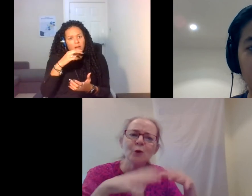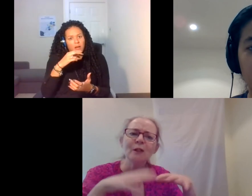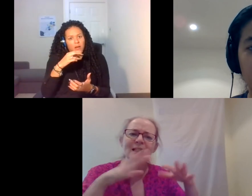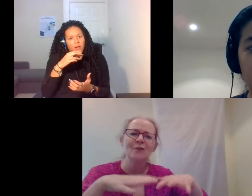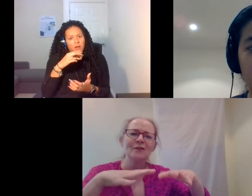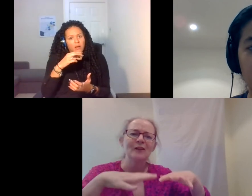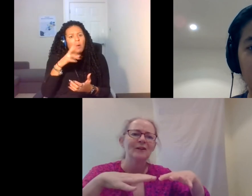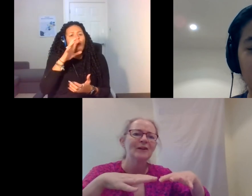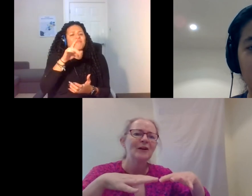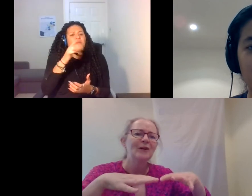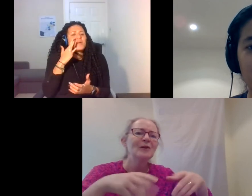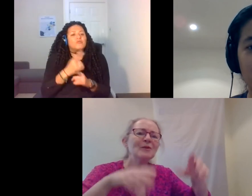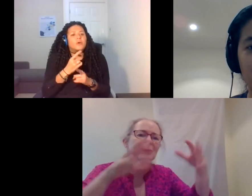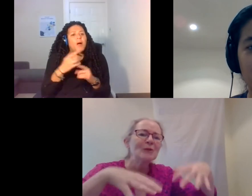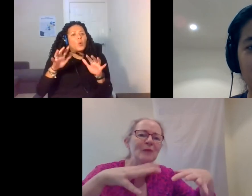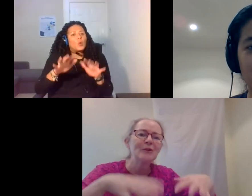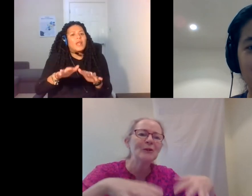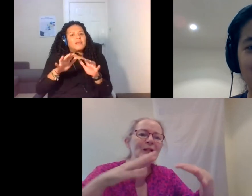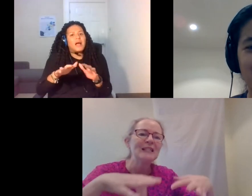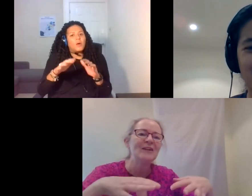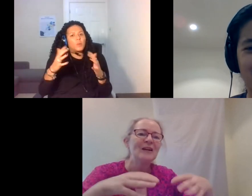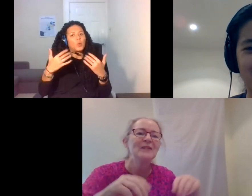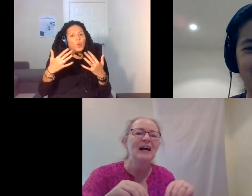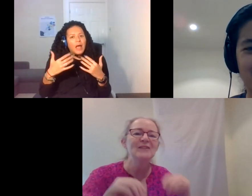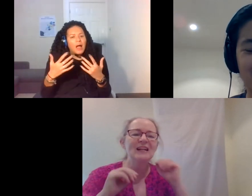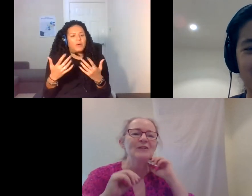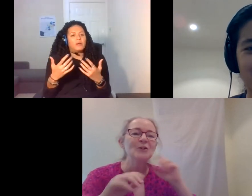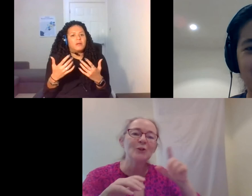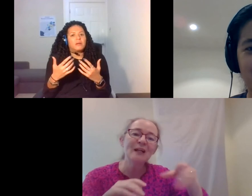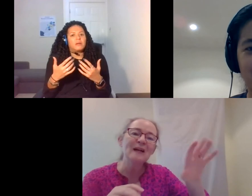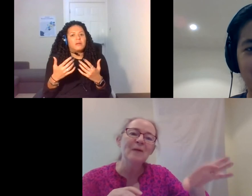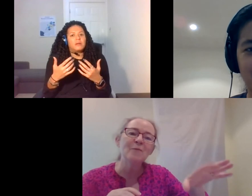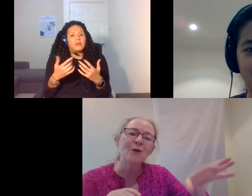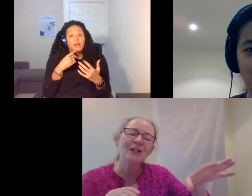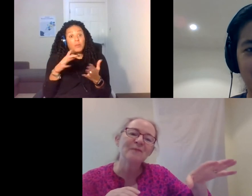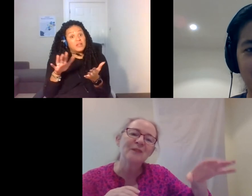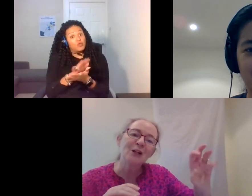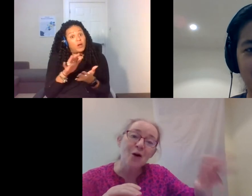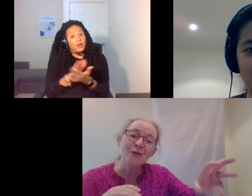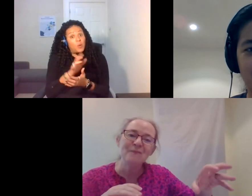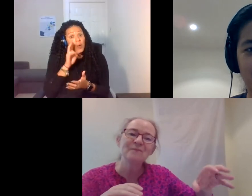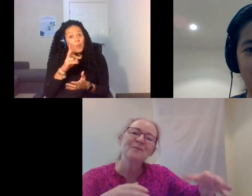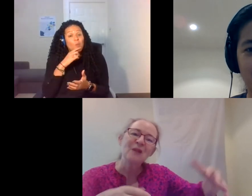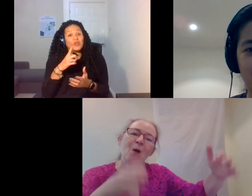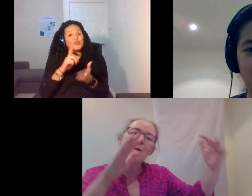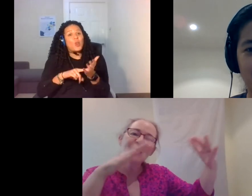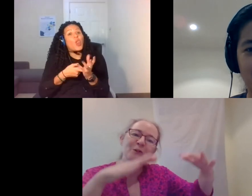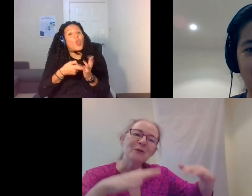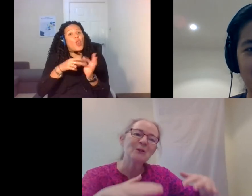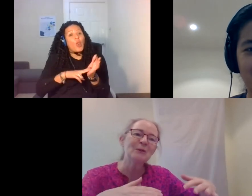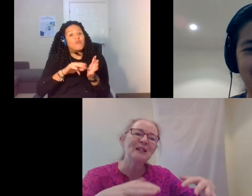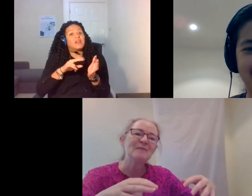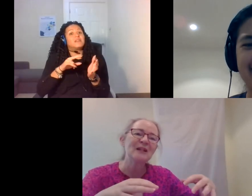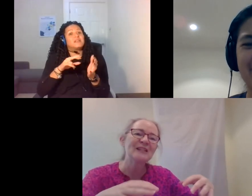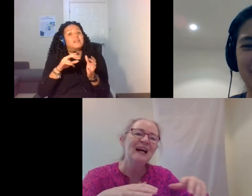about the cooling down thing. We were talking about the cooling down. I was enjoying watching Lauren while you